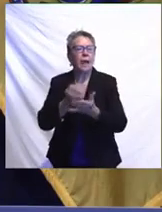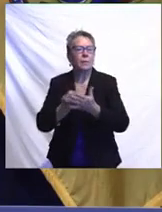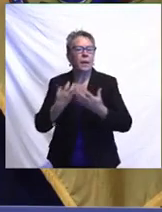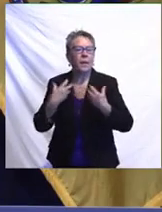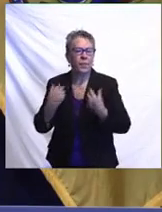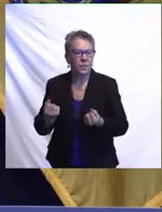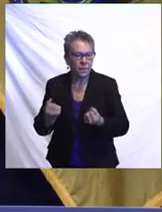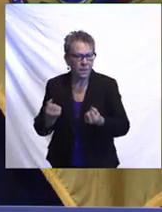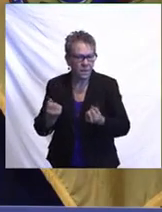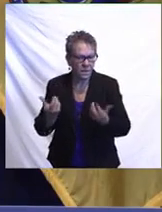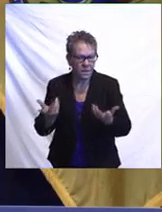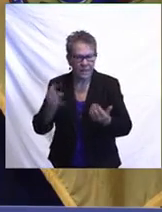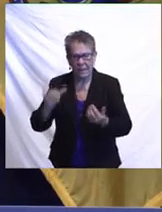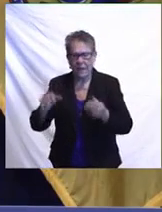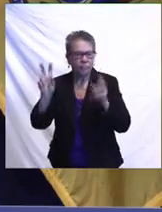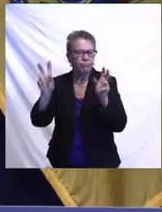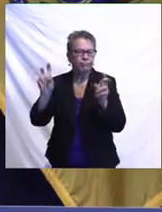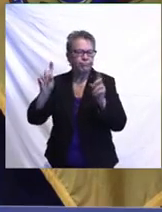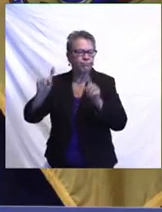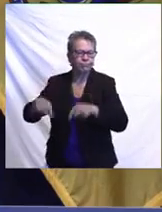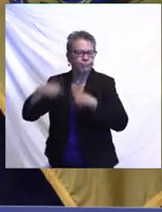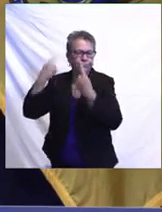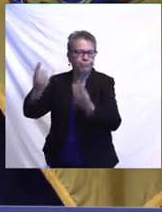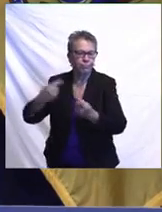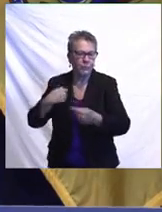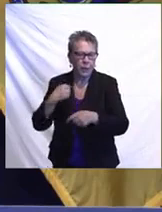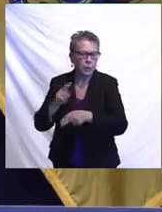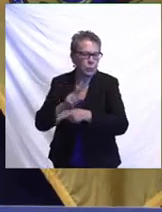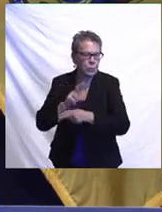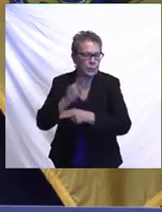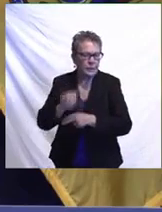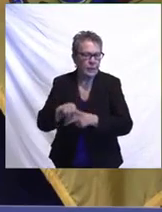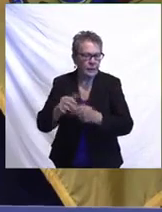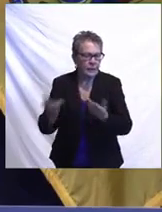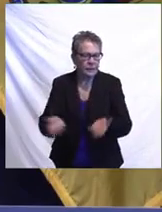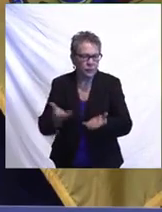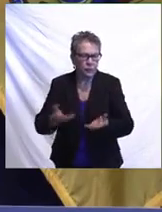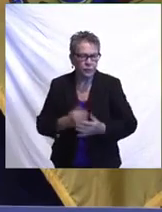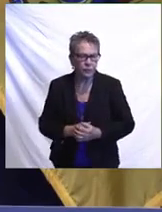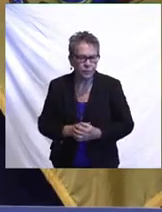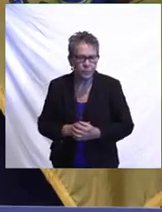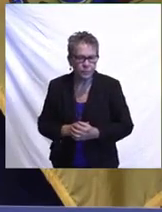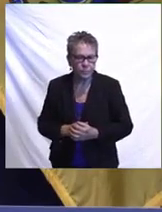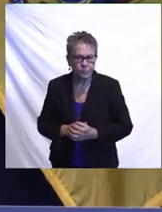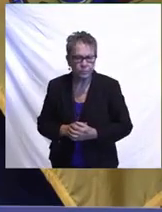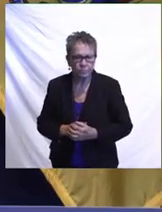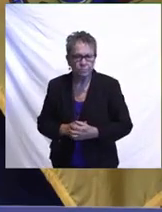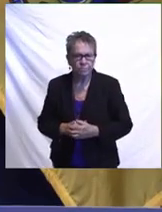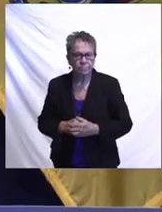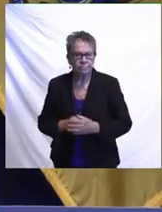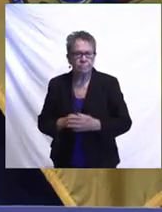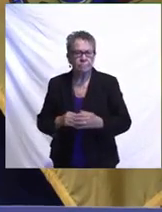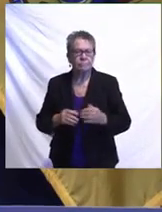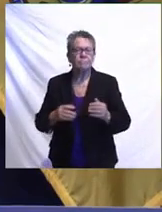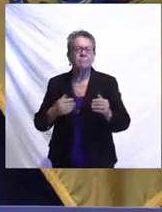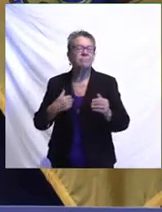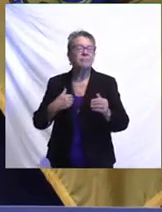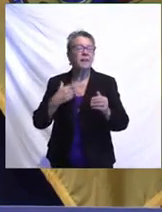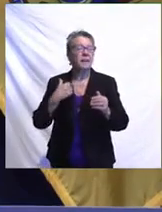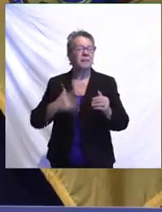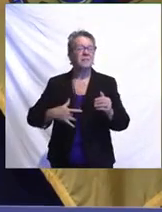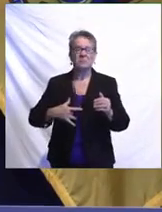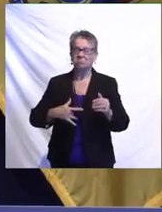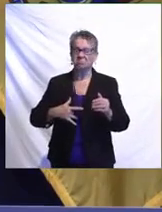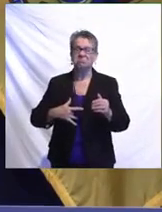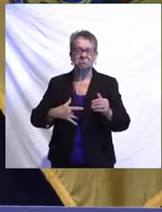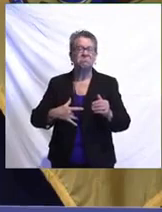confidence, particularly as, notwithstanding the variants and notwithstanding where the Omicron takes